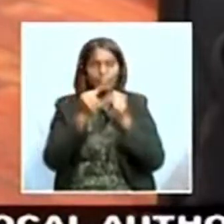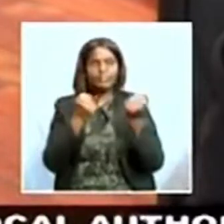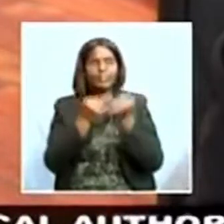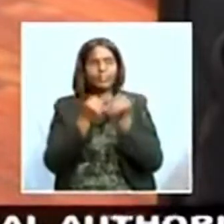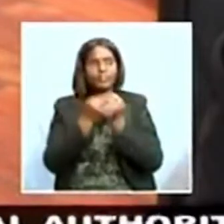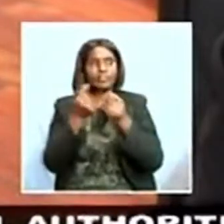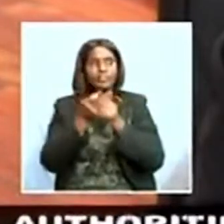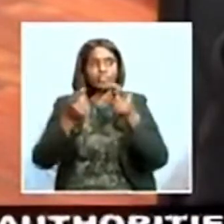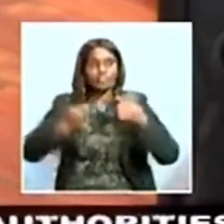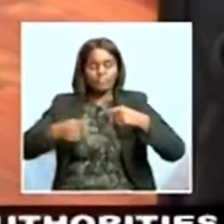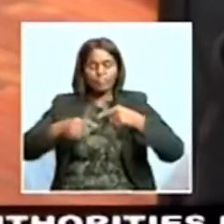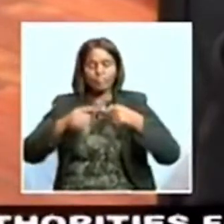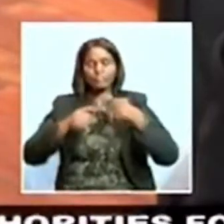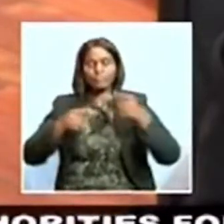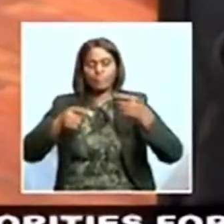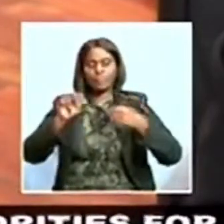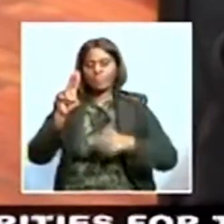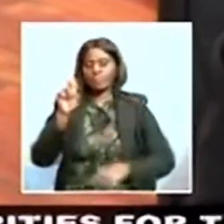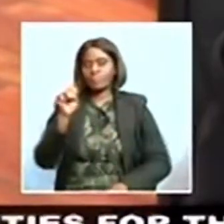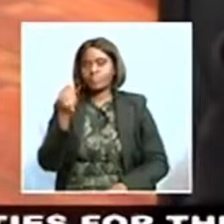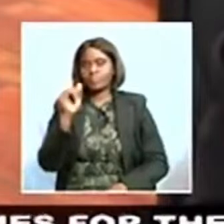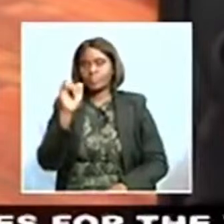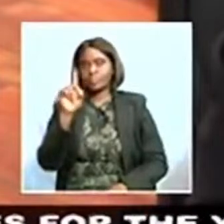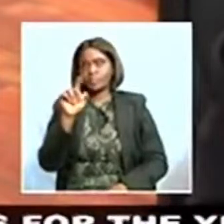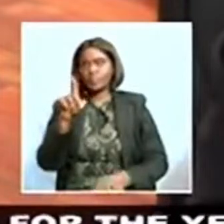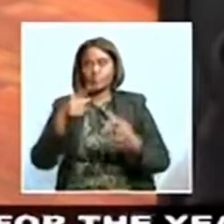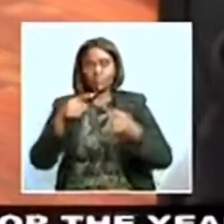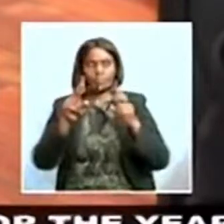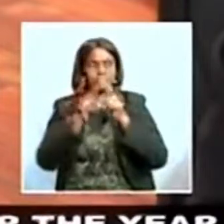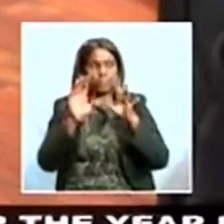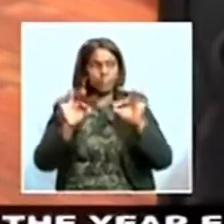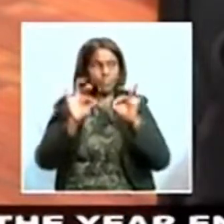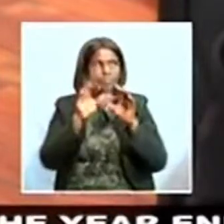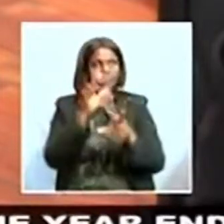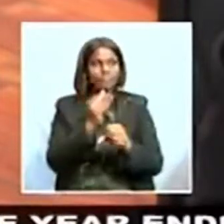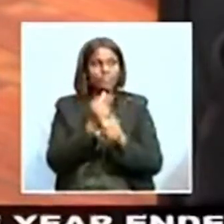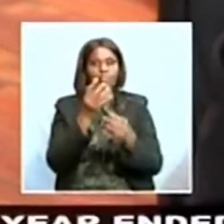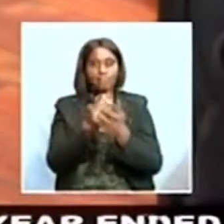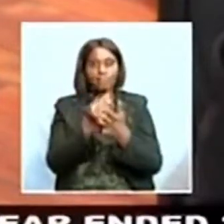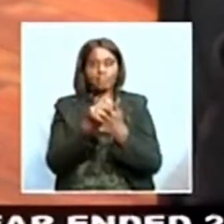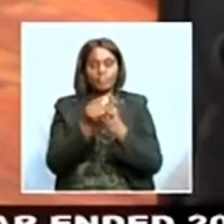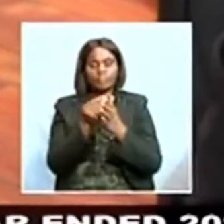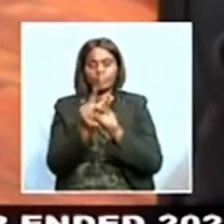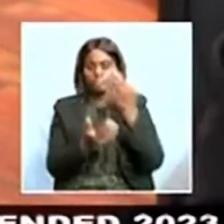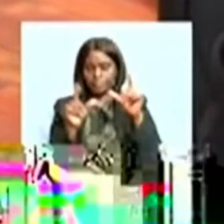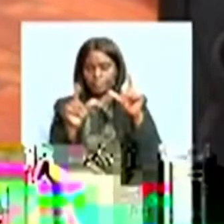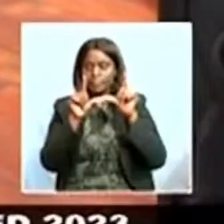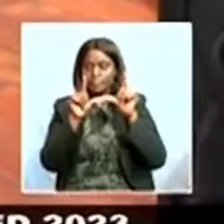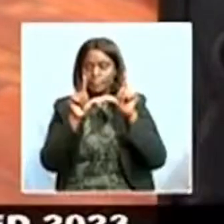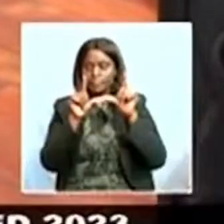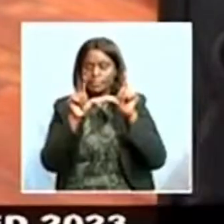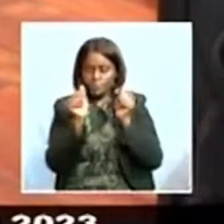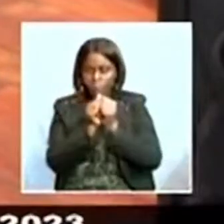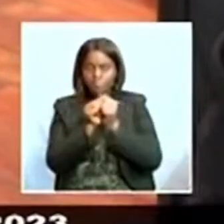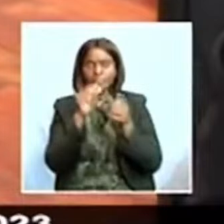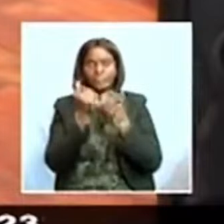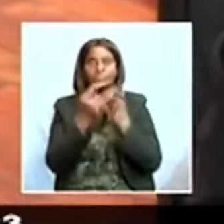the local USAID Local Impact Project on the importance of obtaining firearm, ammunition licenses and registration of